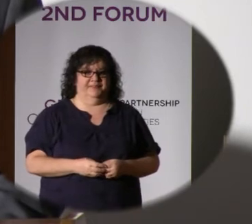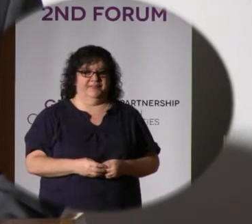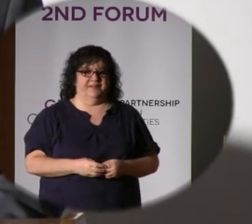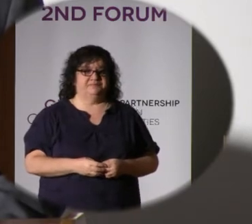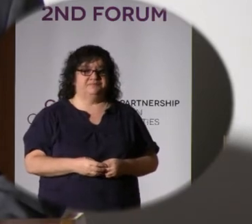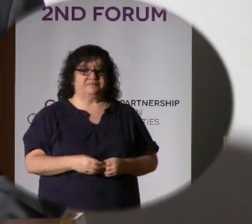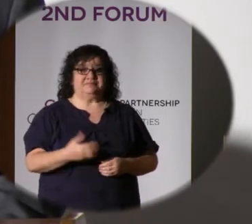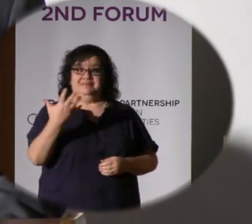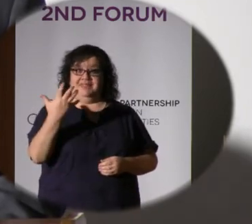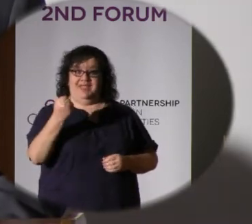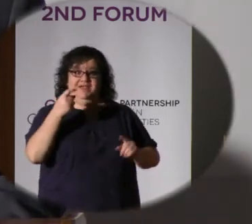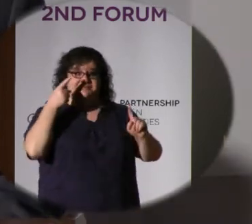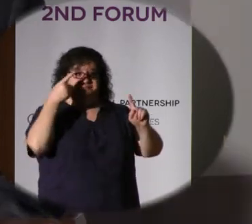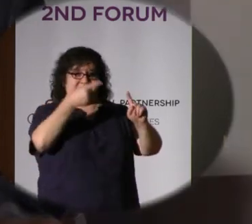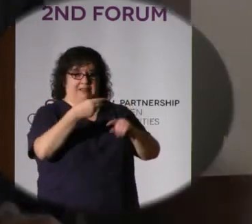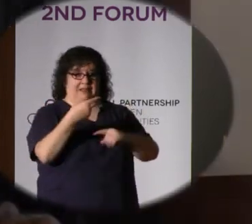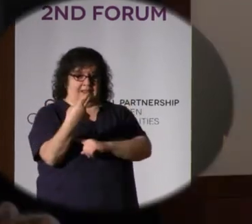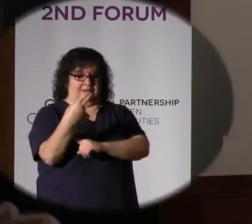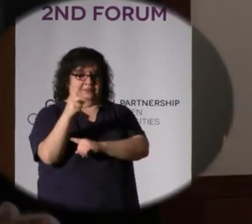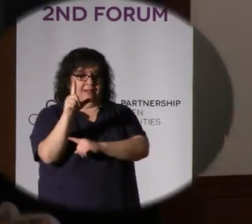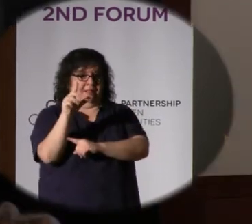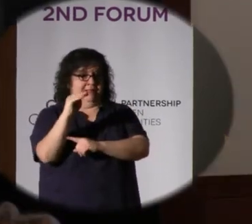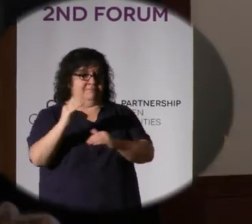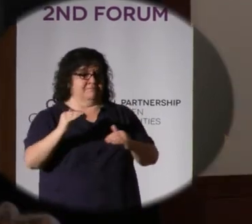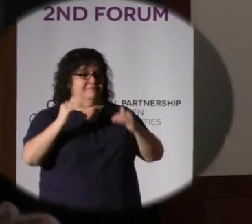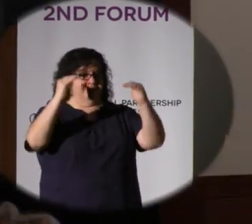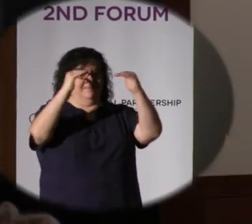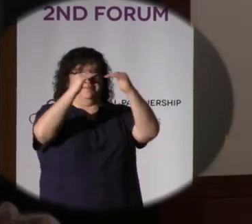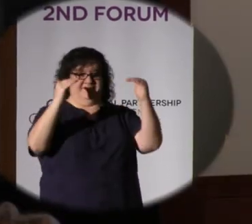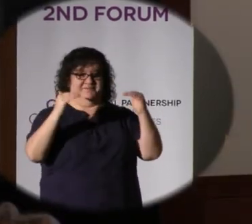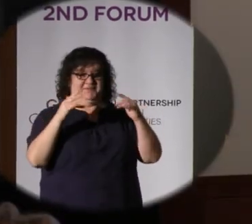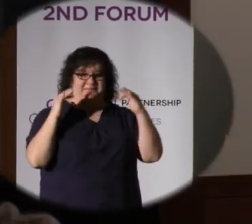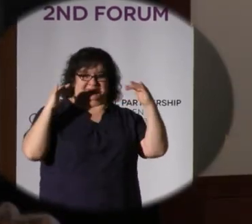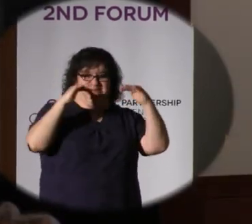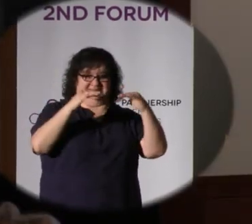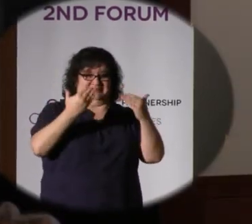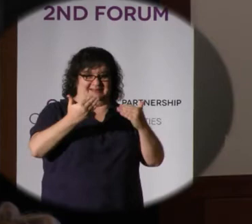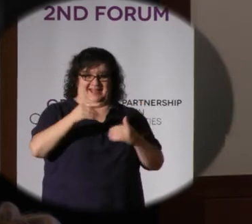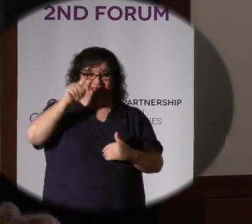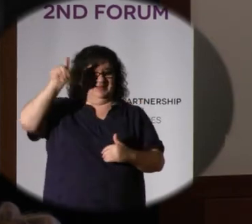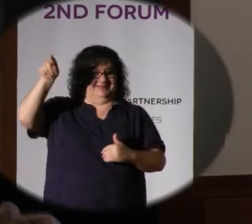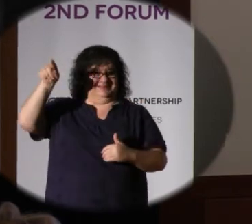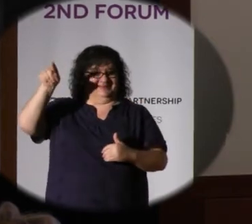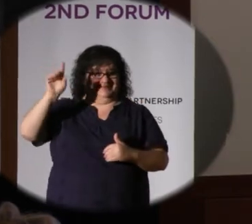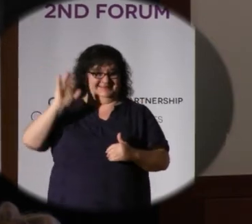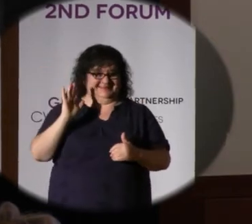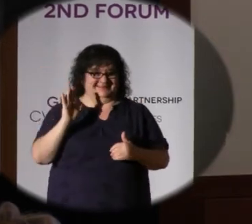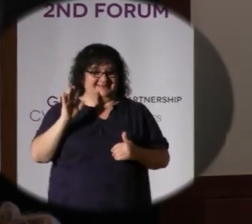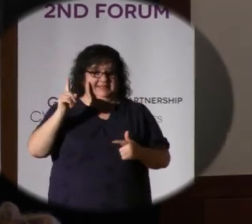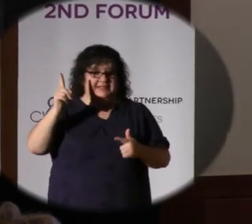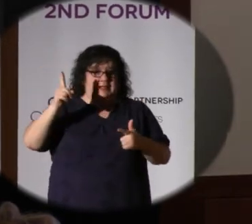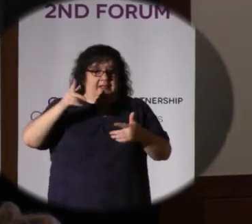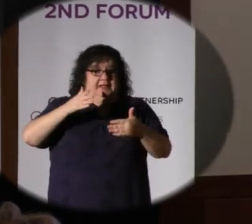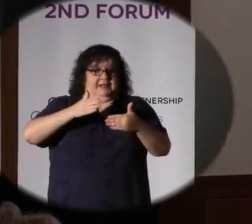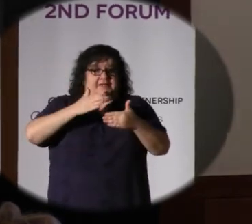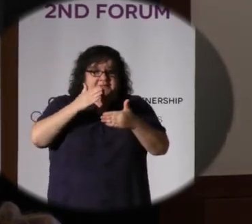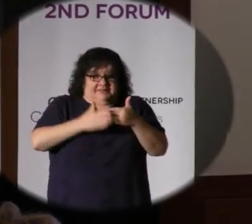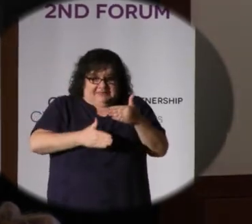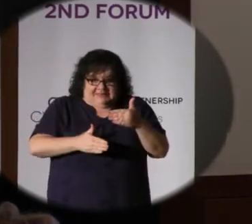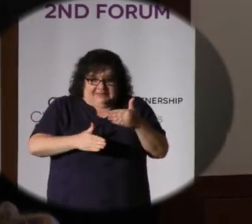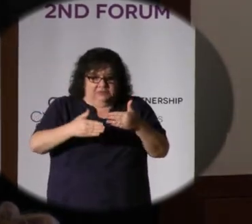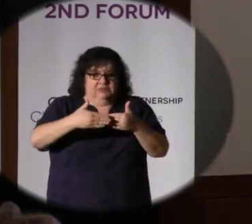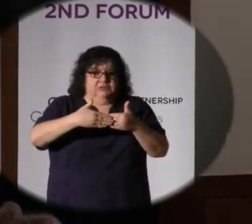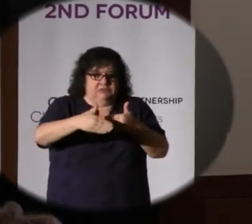active support to be implemented locally, nationally, and globally. In addition to the